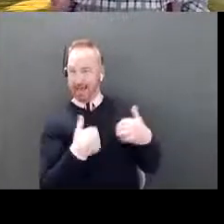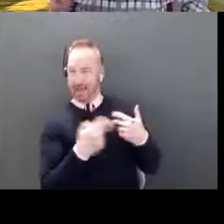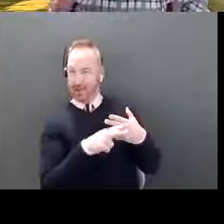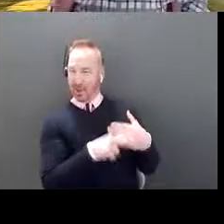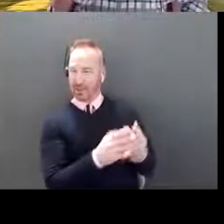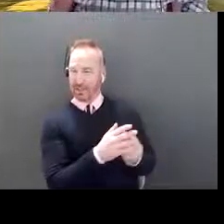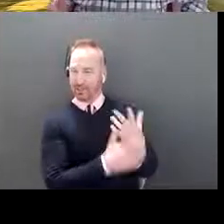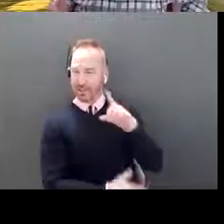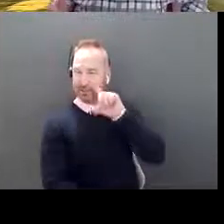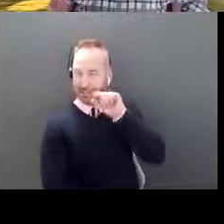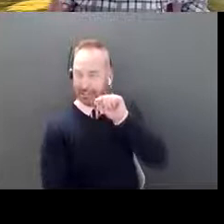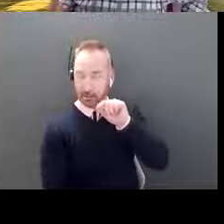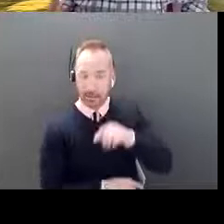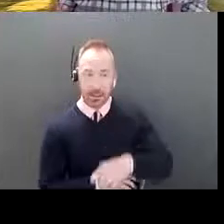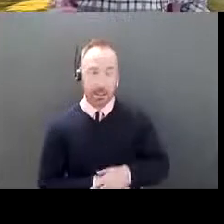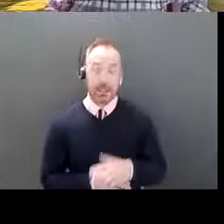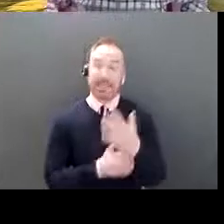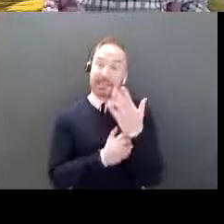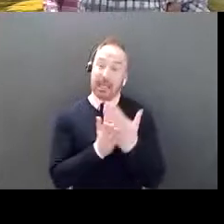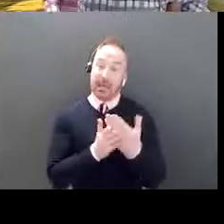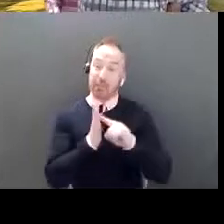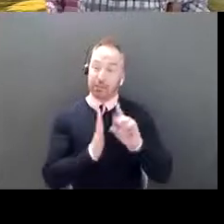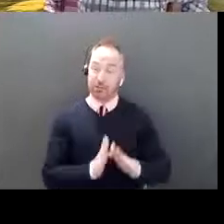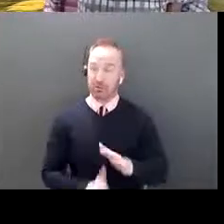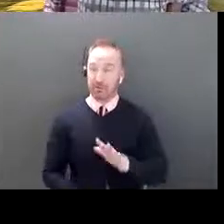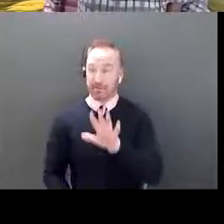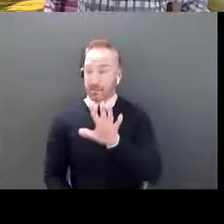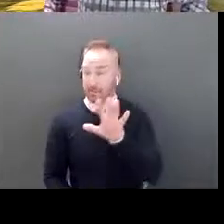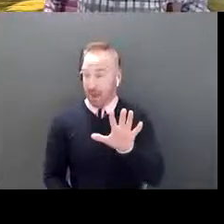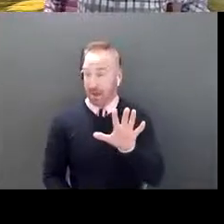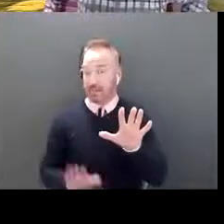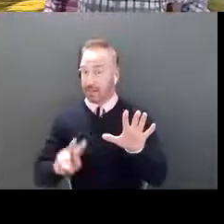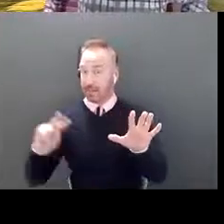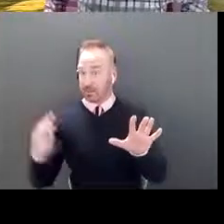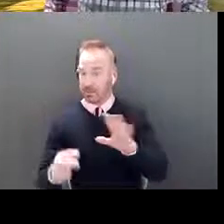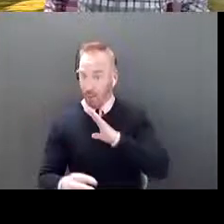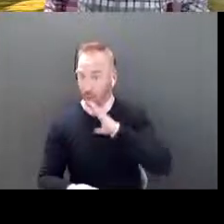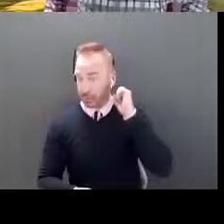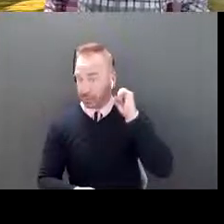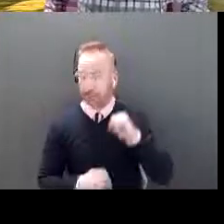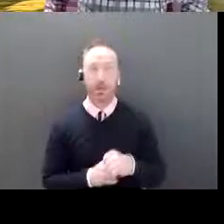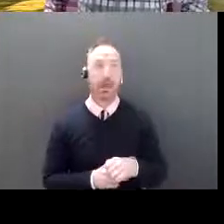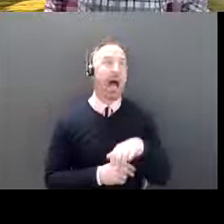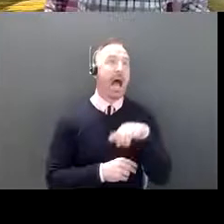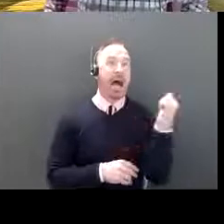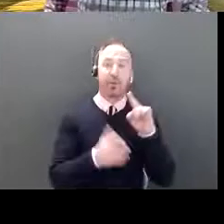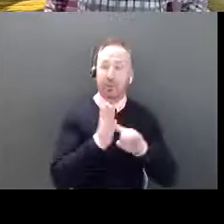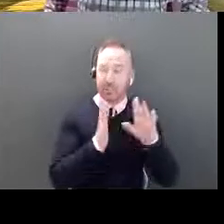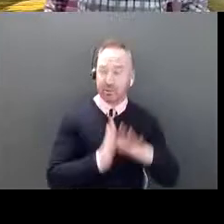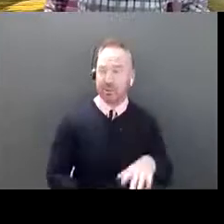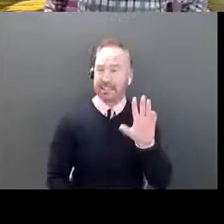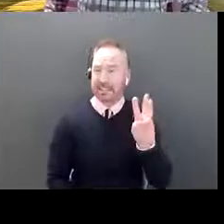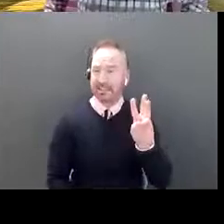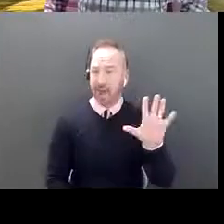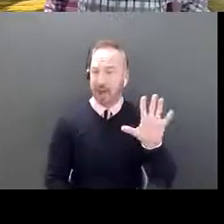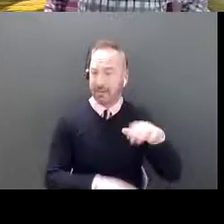But so for some researchers, 55 is seen as older. Other researchers look at 65 and older. So as